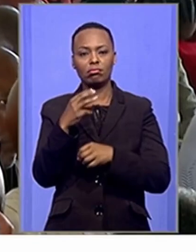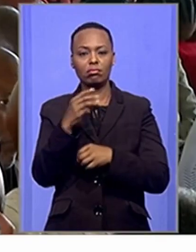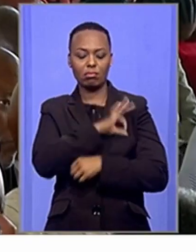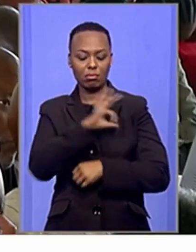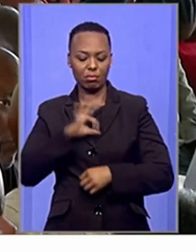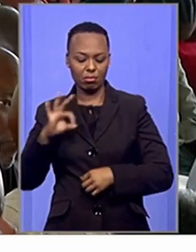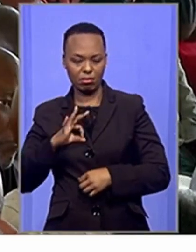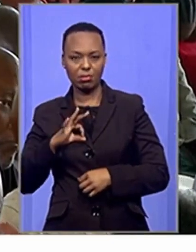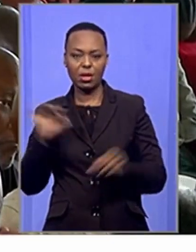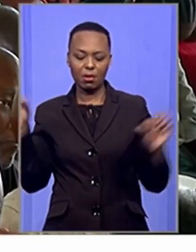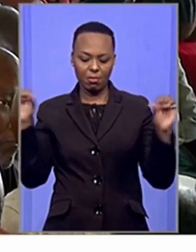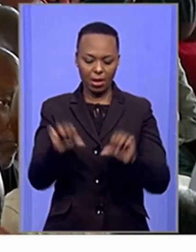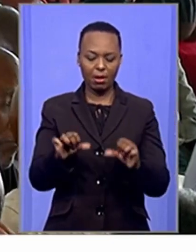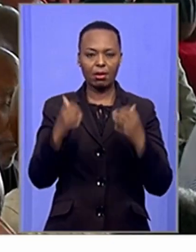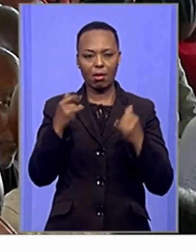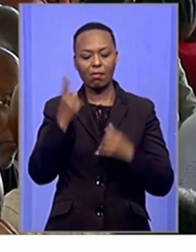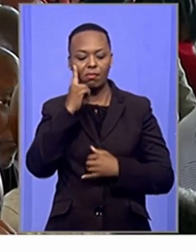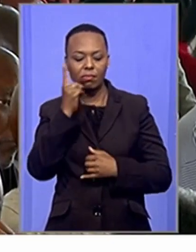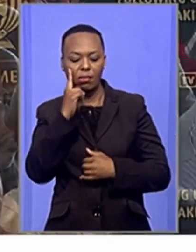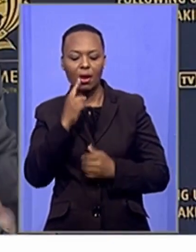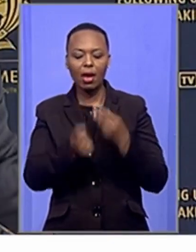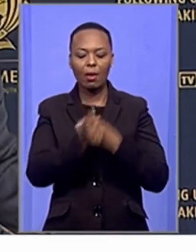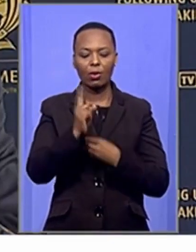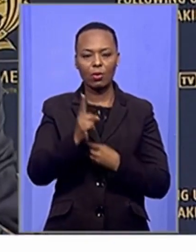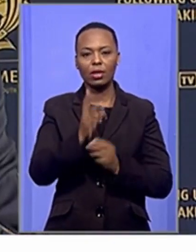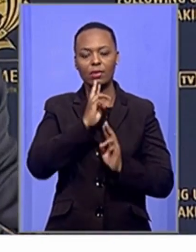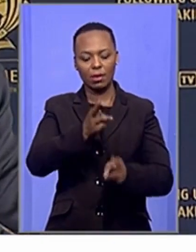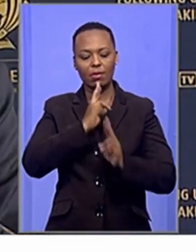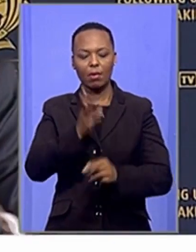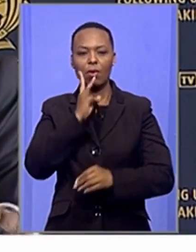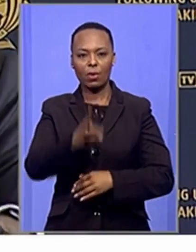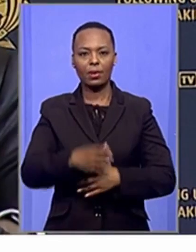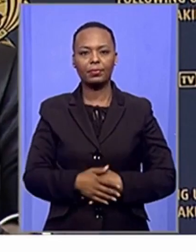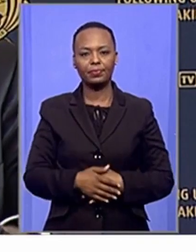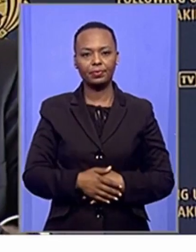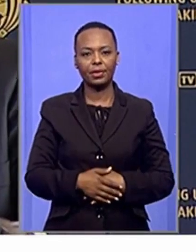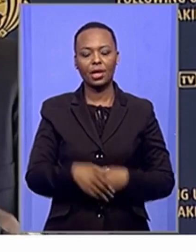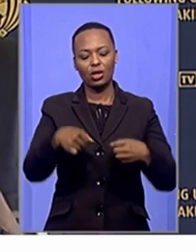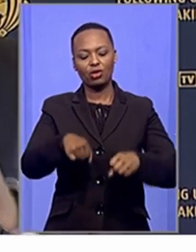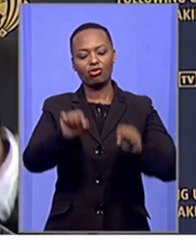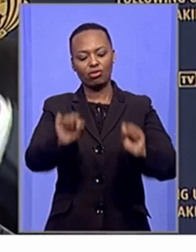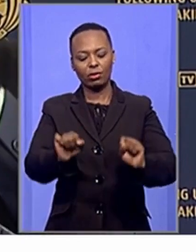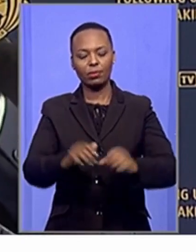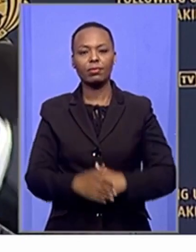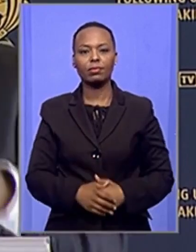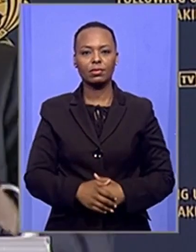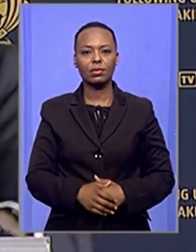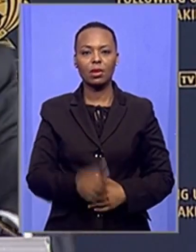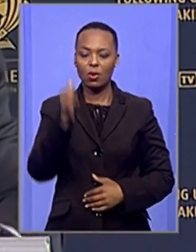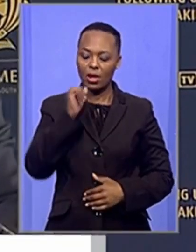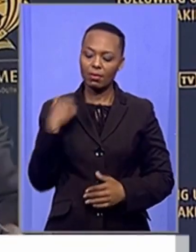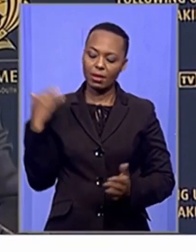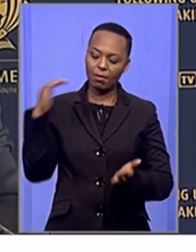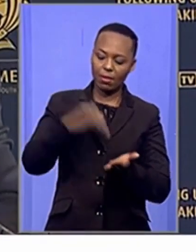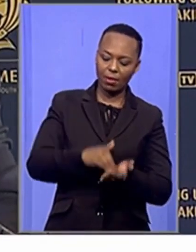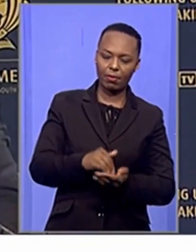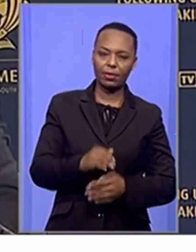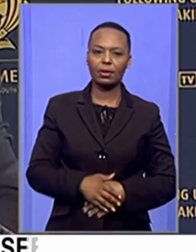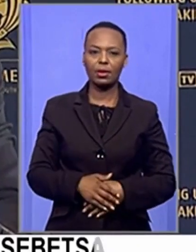Ugu ho rarolla mathata ana a baahi. The chairperson, as I arrived, was telling me that